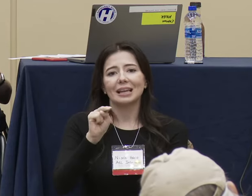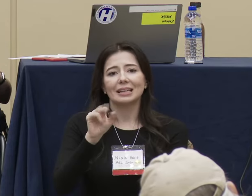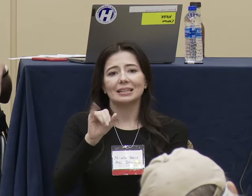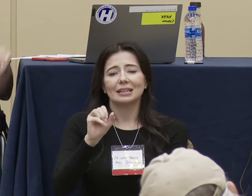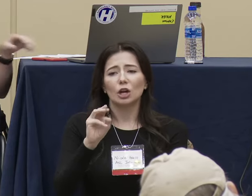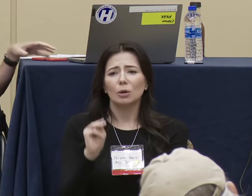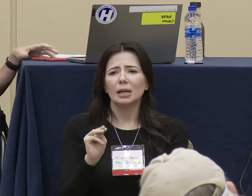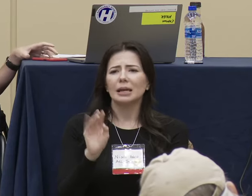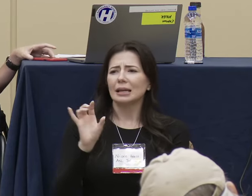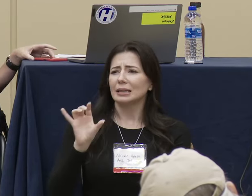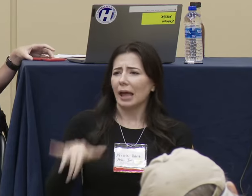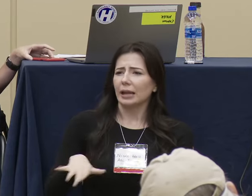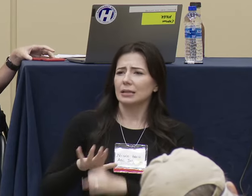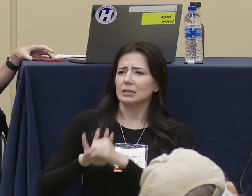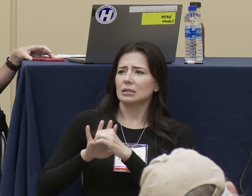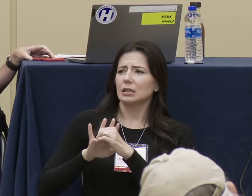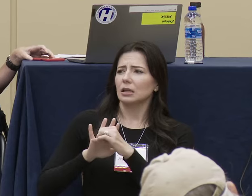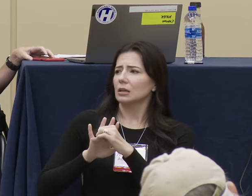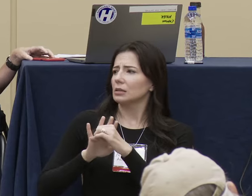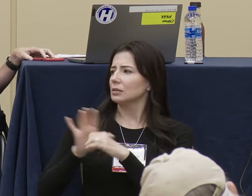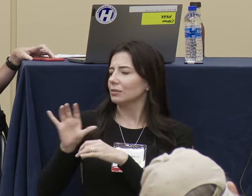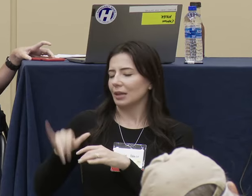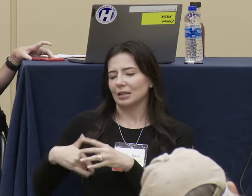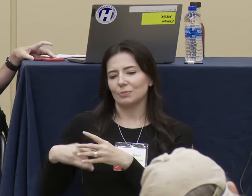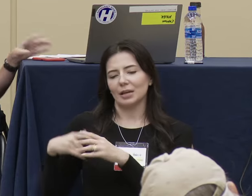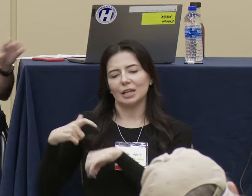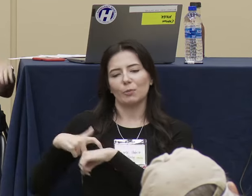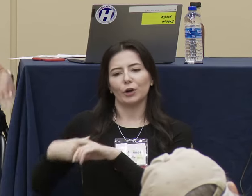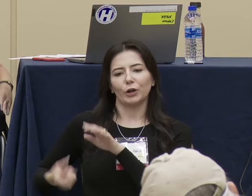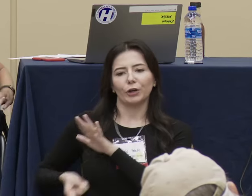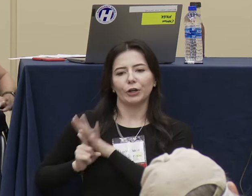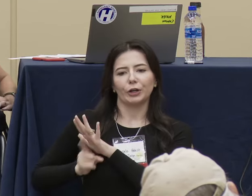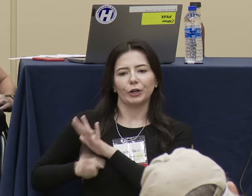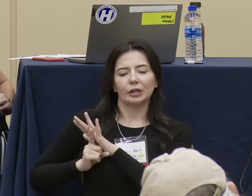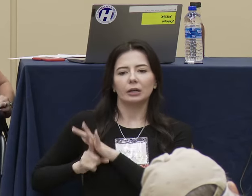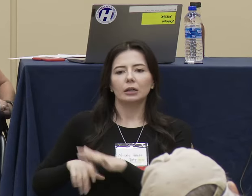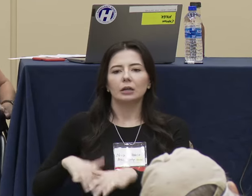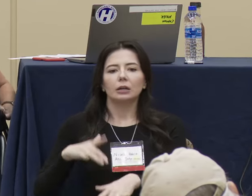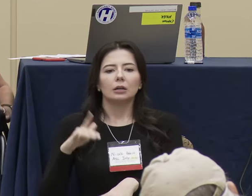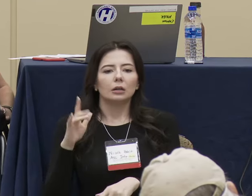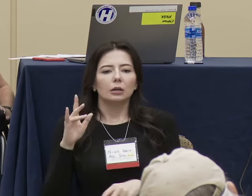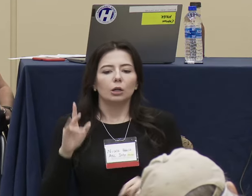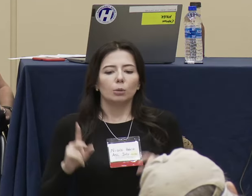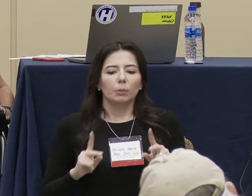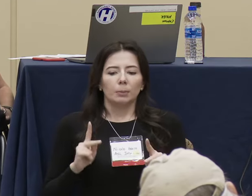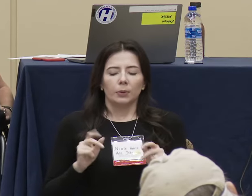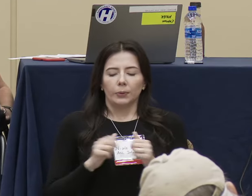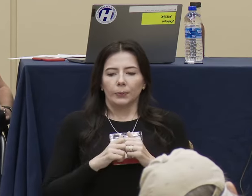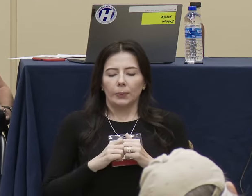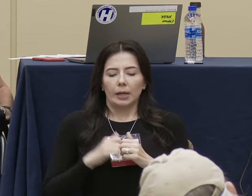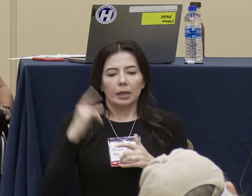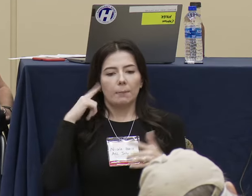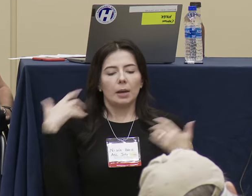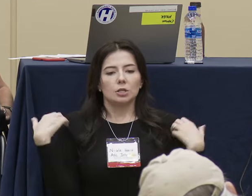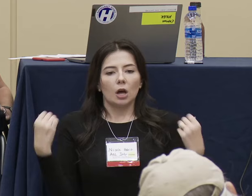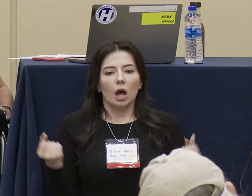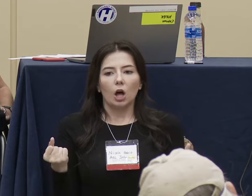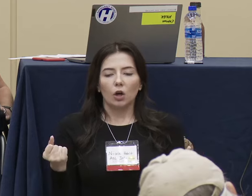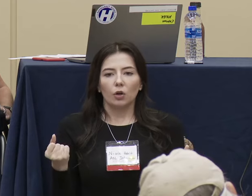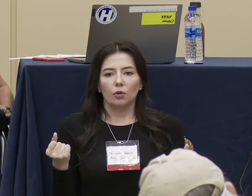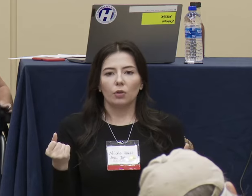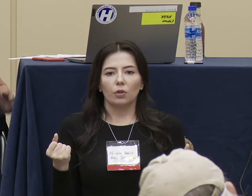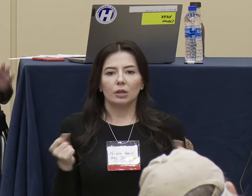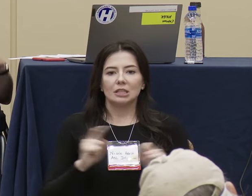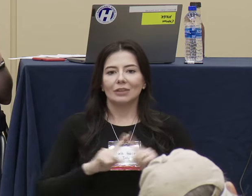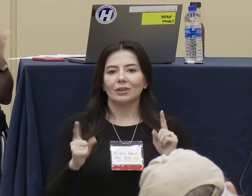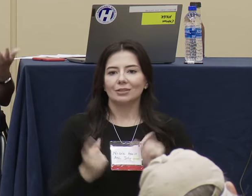oppression that people, it's my timer, that people with mental health differences face.